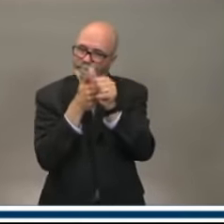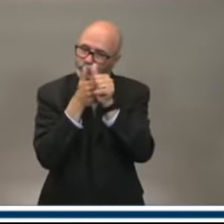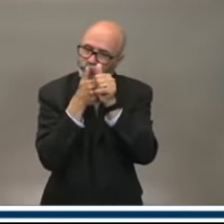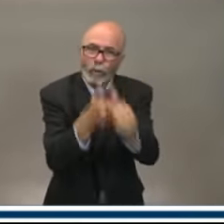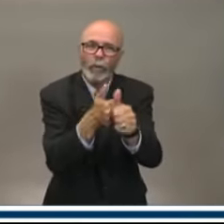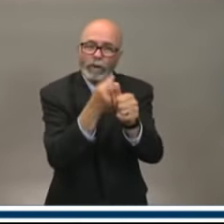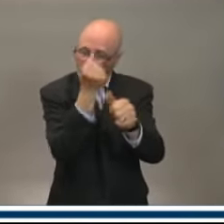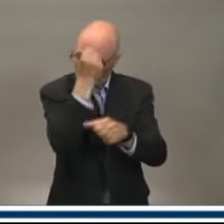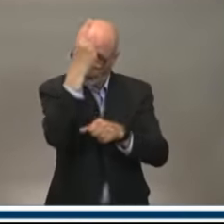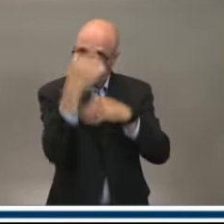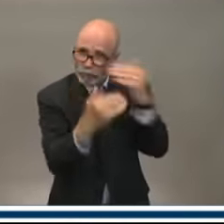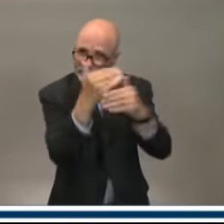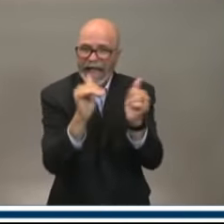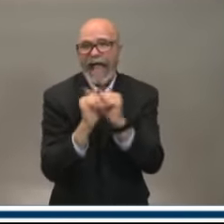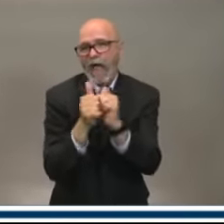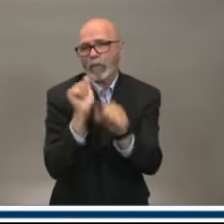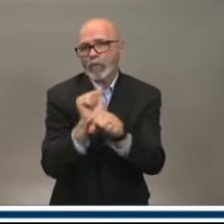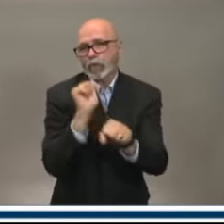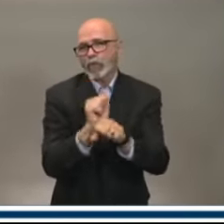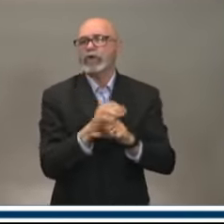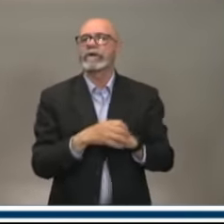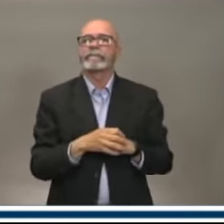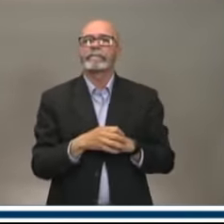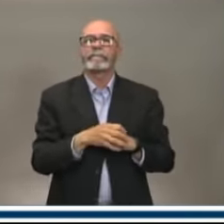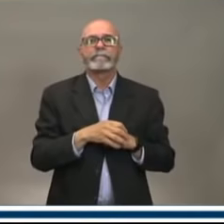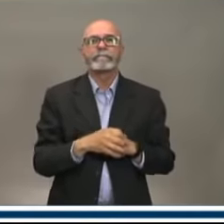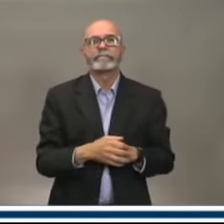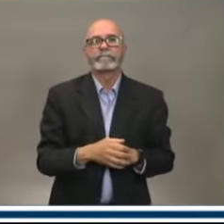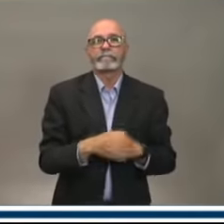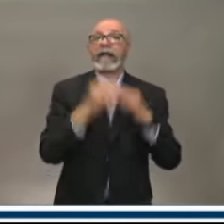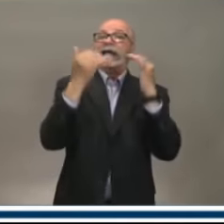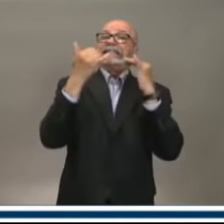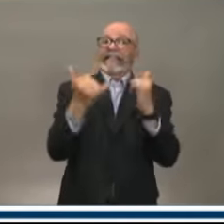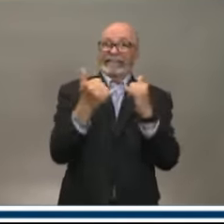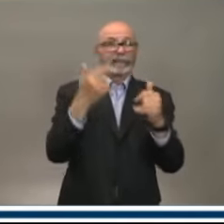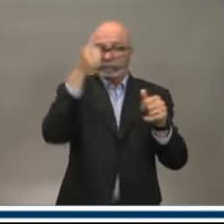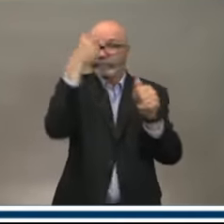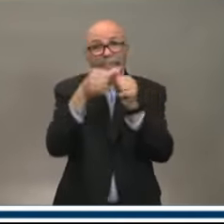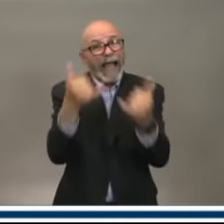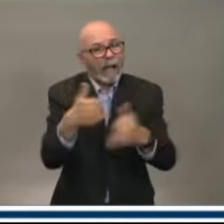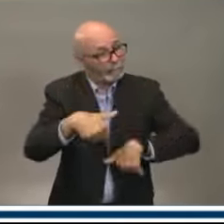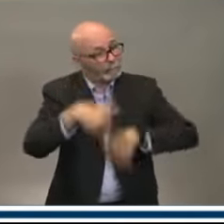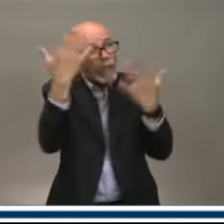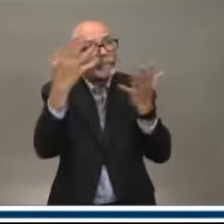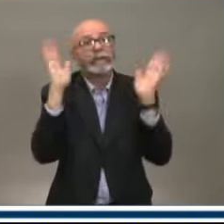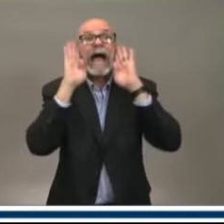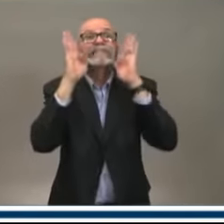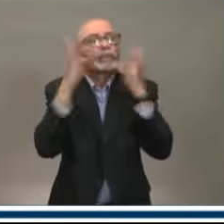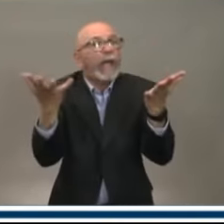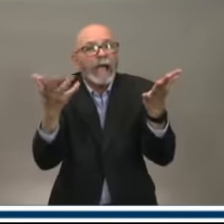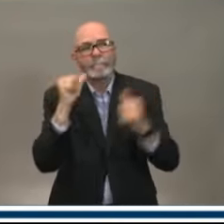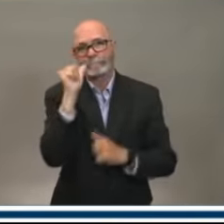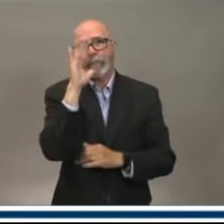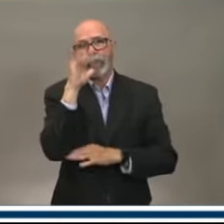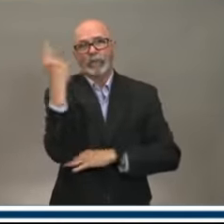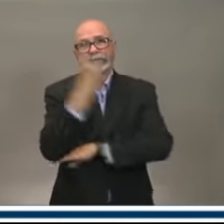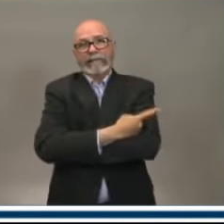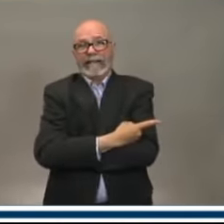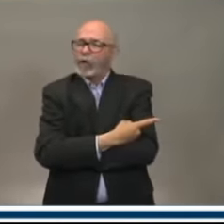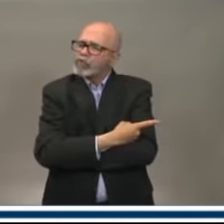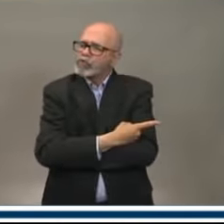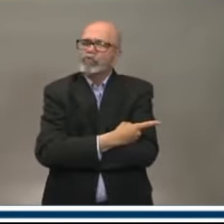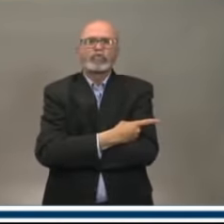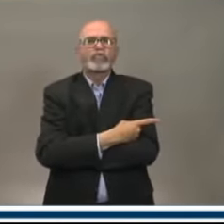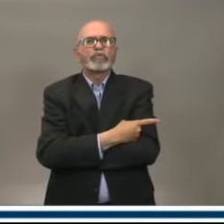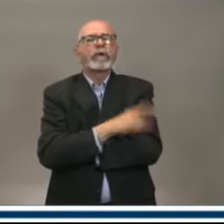I want to bring this up for a few reasons. First, I want to wish an early happy Mother's Day to all the mothers out there,